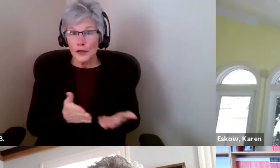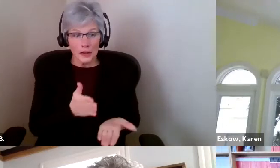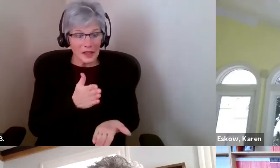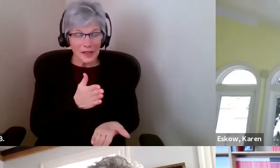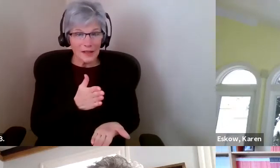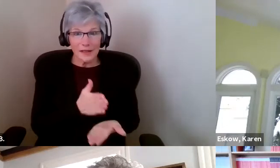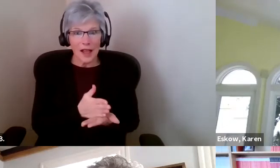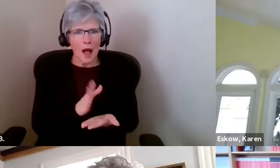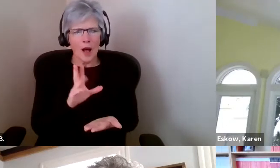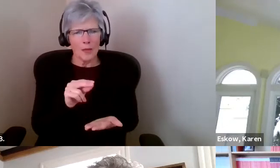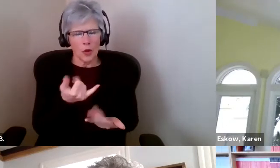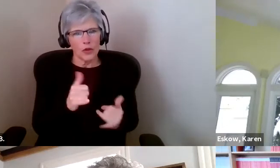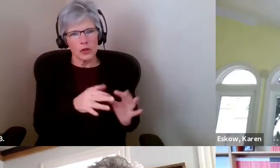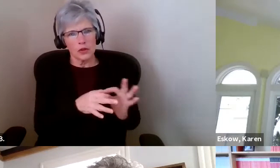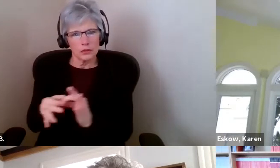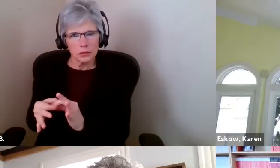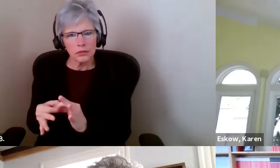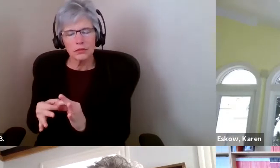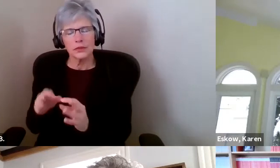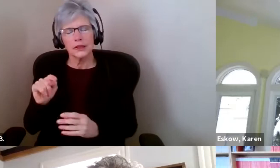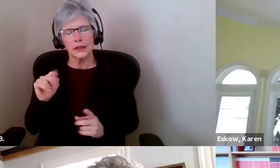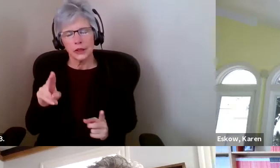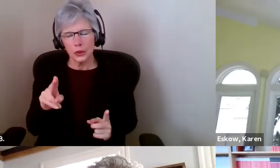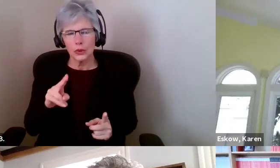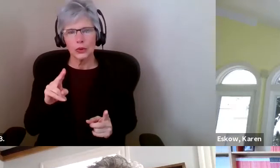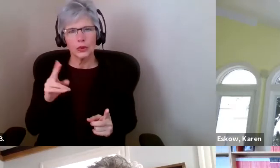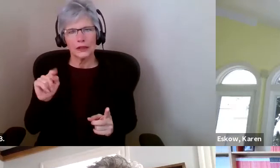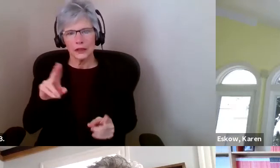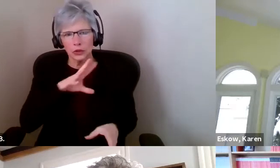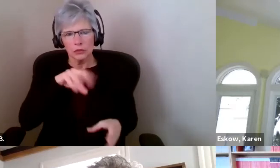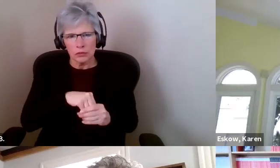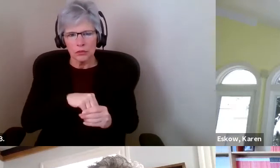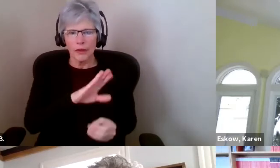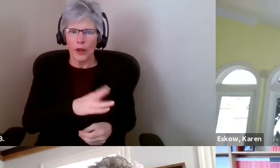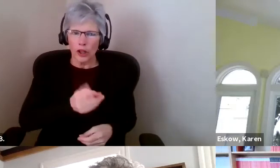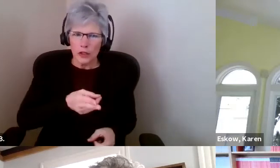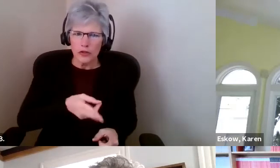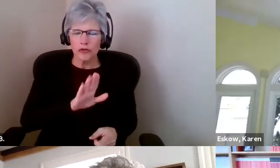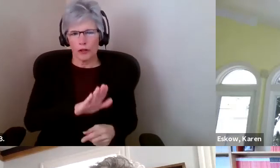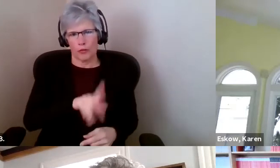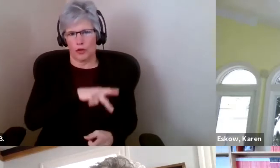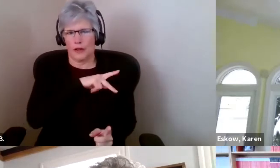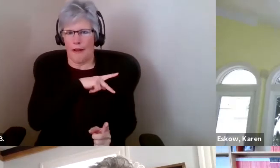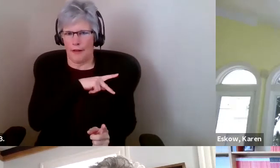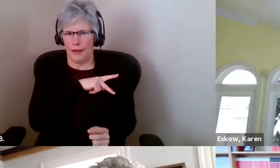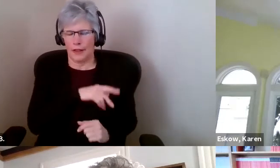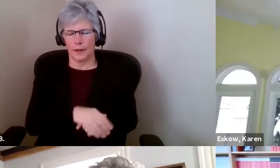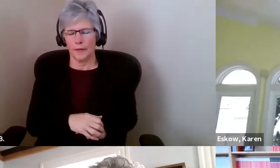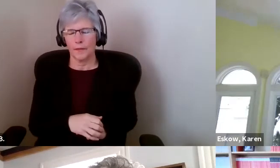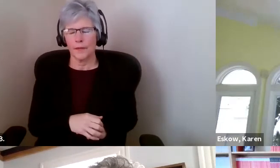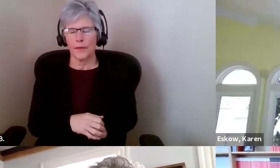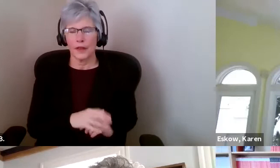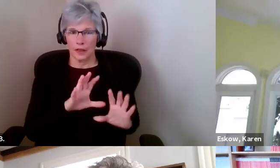as individuals. It's part of their history, their personalities. And they were good-willed. They really want